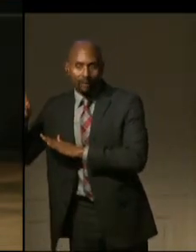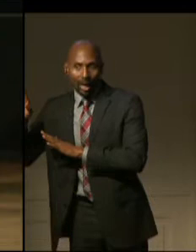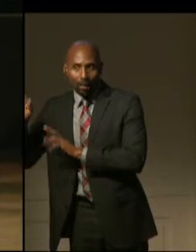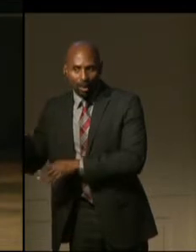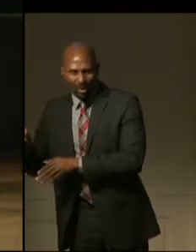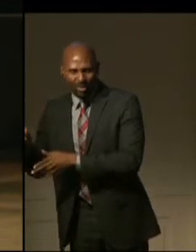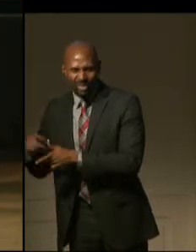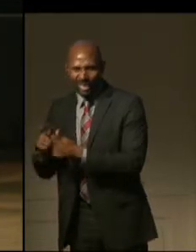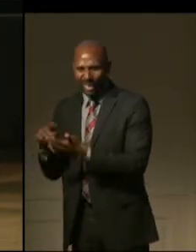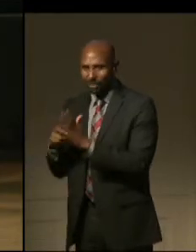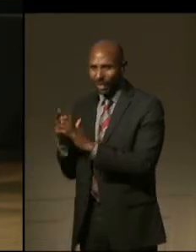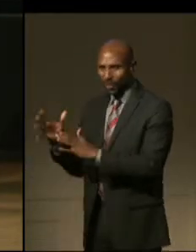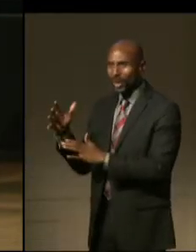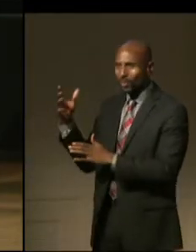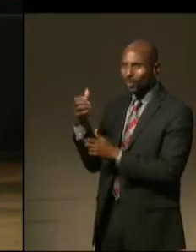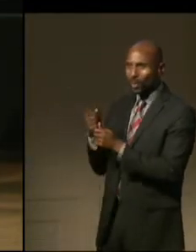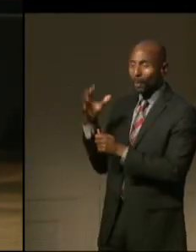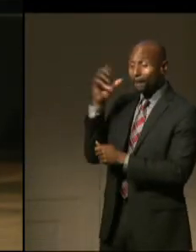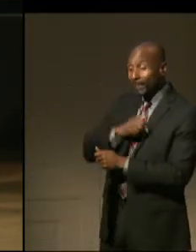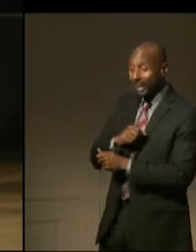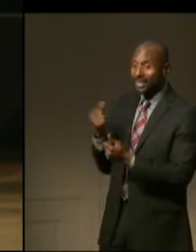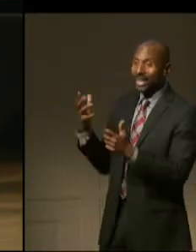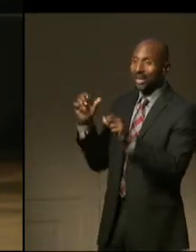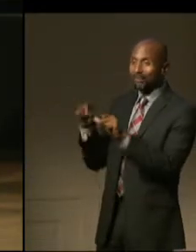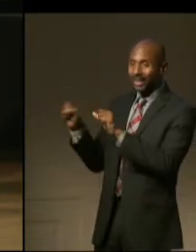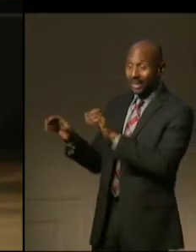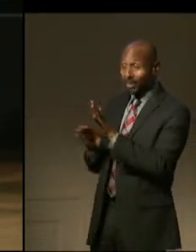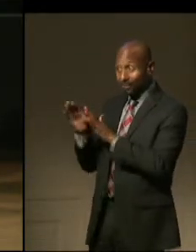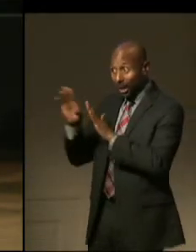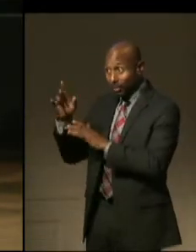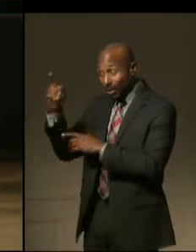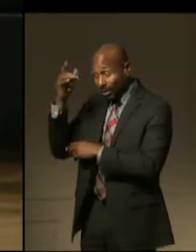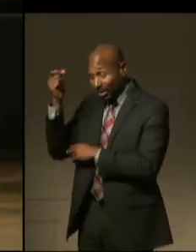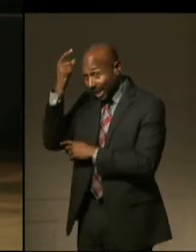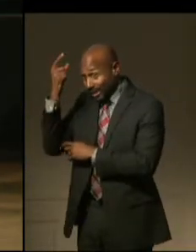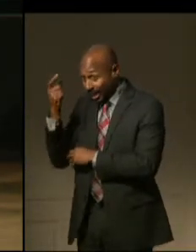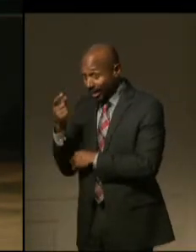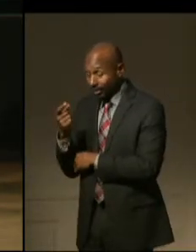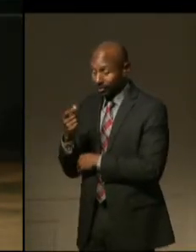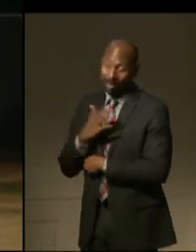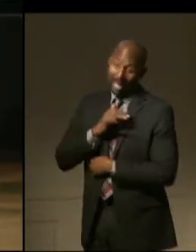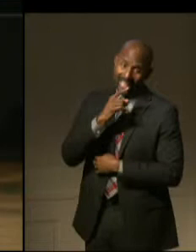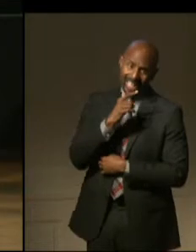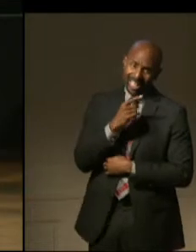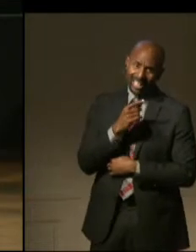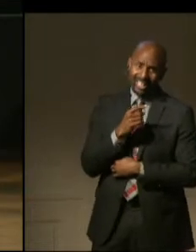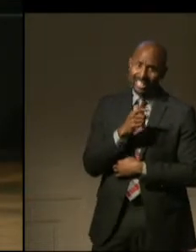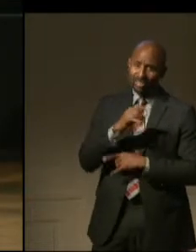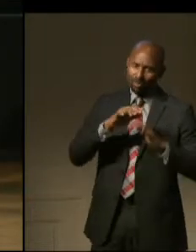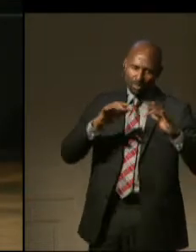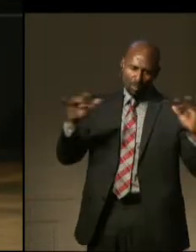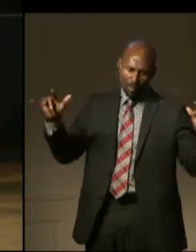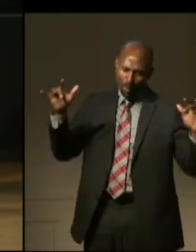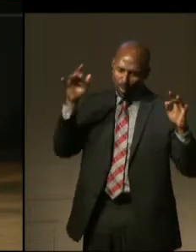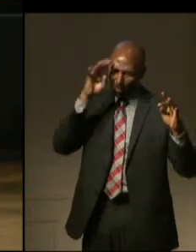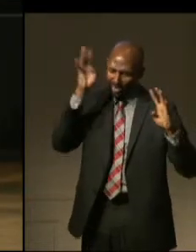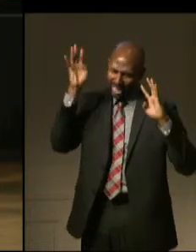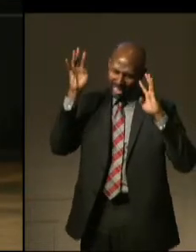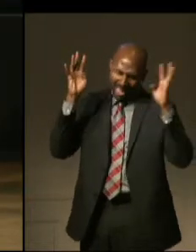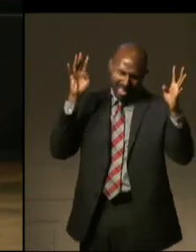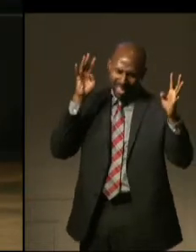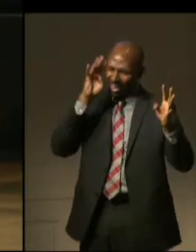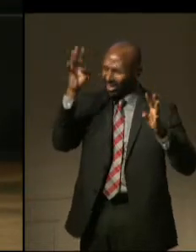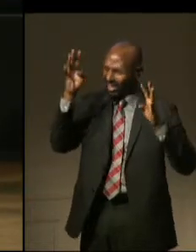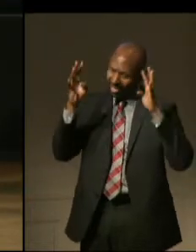going to lose out on a lot of potential developer insight, because my kids are all kinds of creative.